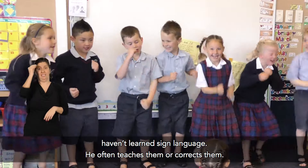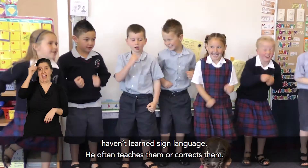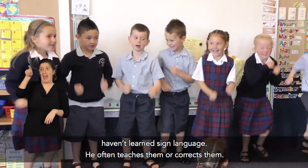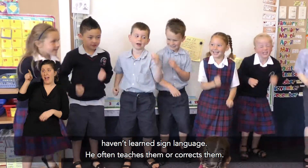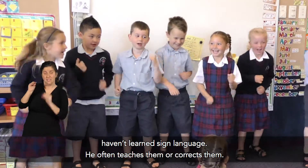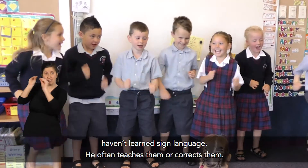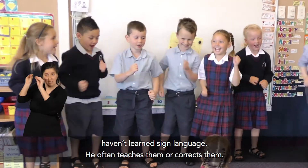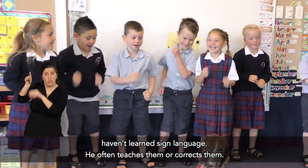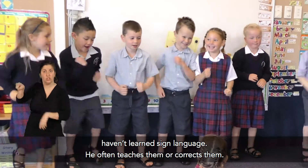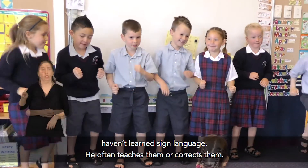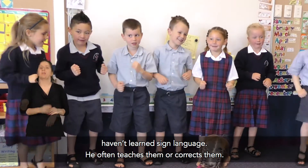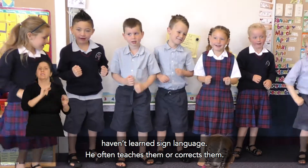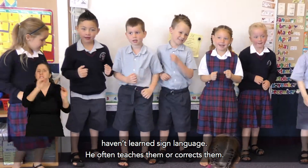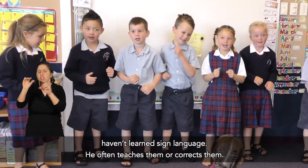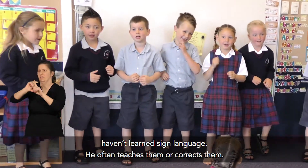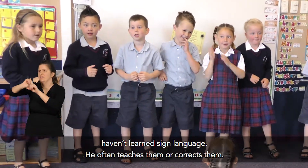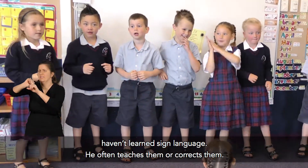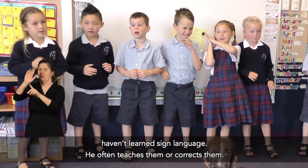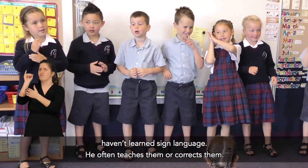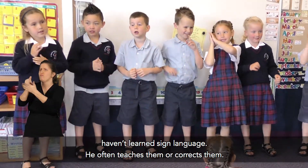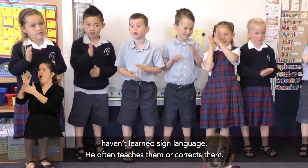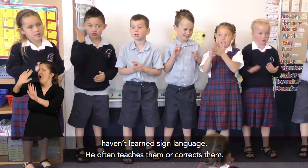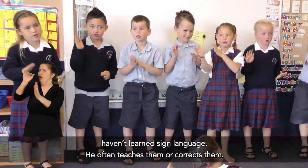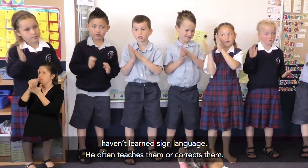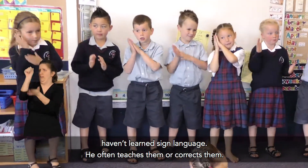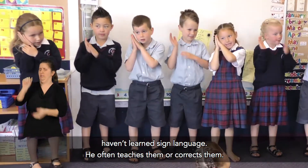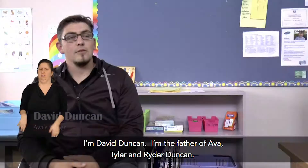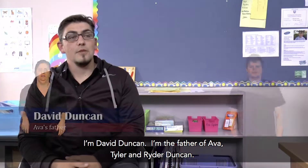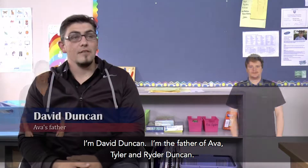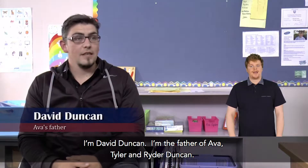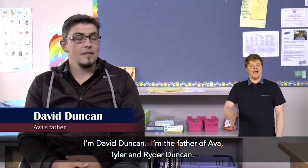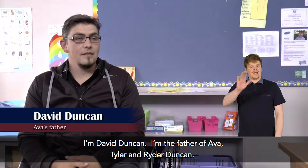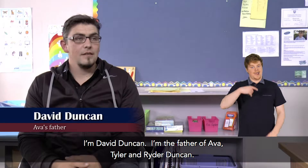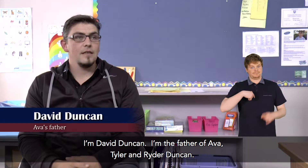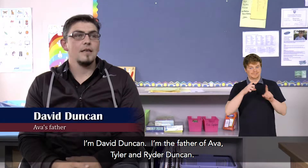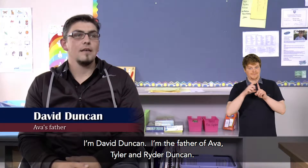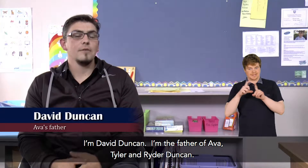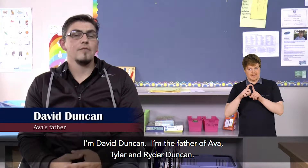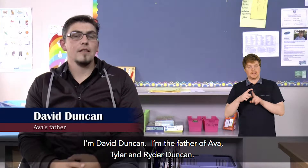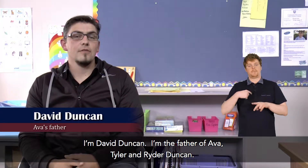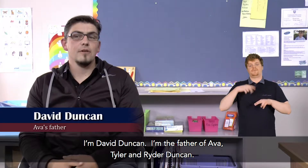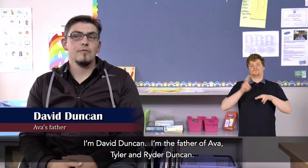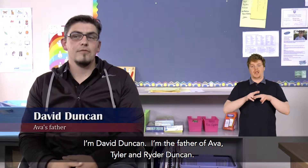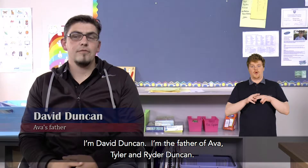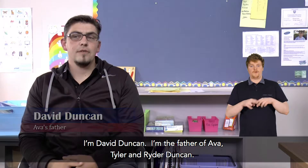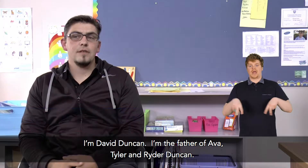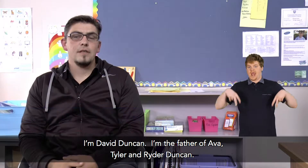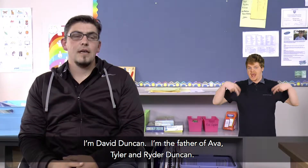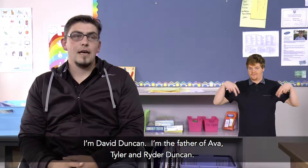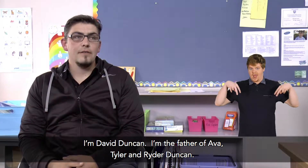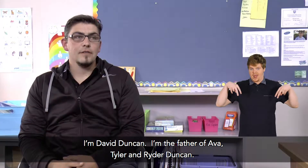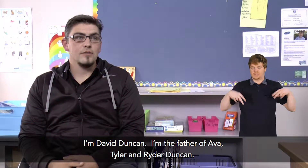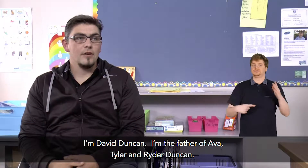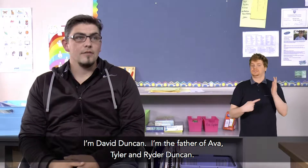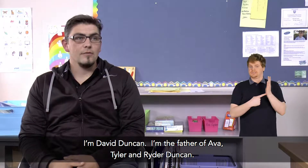dad who haven't learnt sign language. He often teaches them or corrects them. So I'm David Duncan. I'm the father of